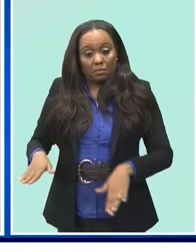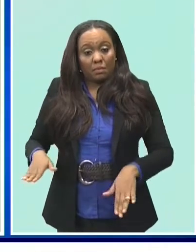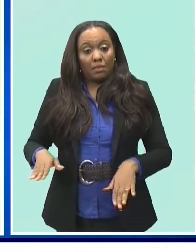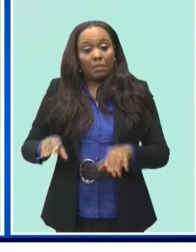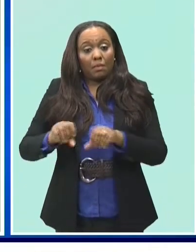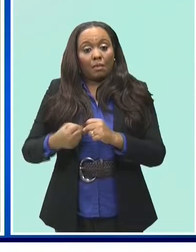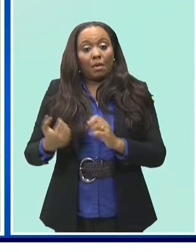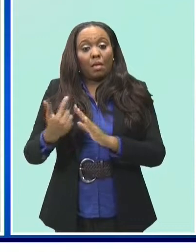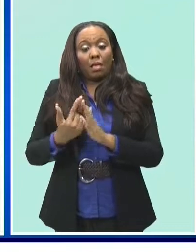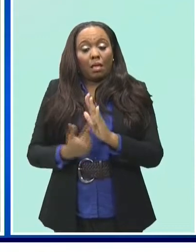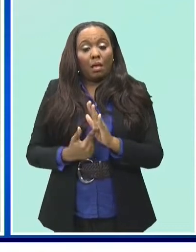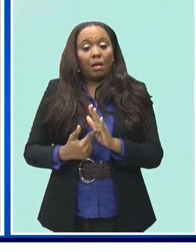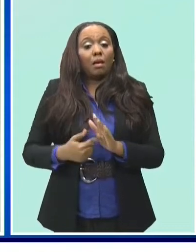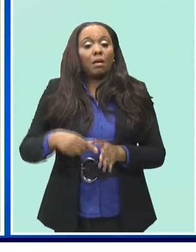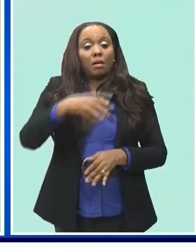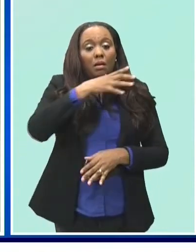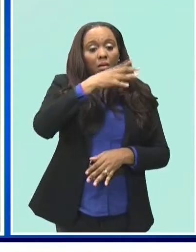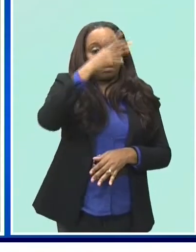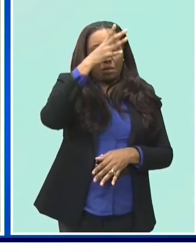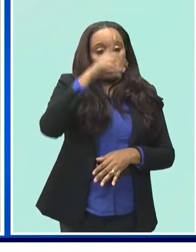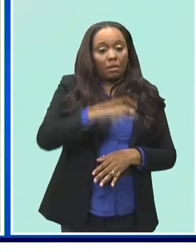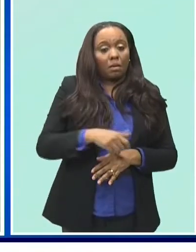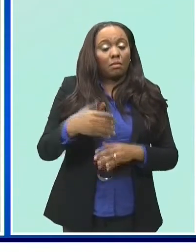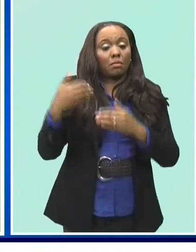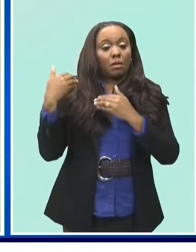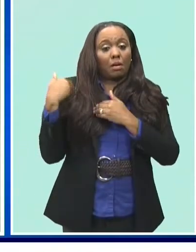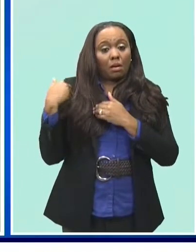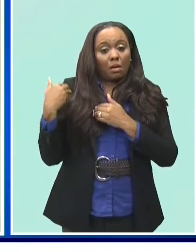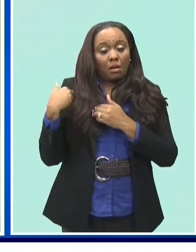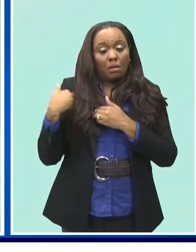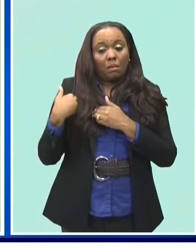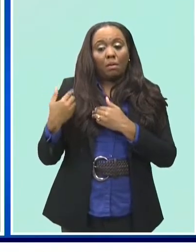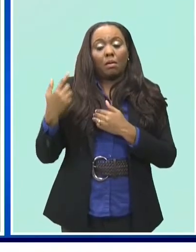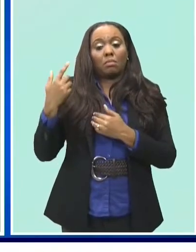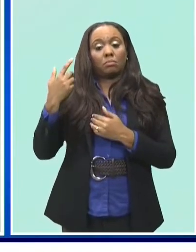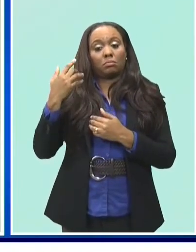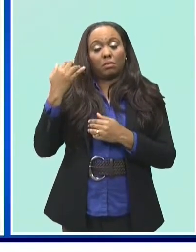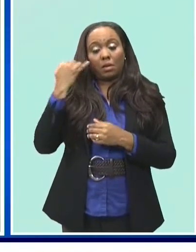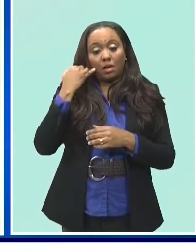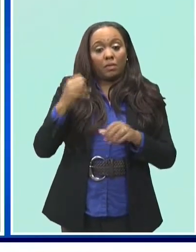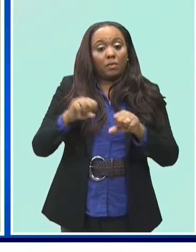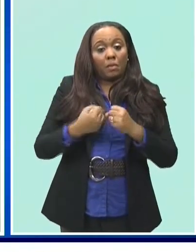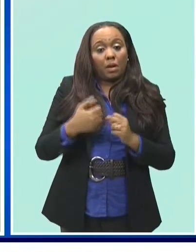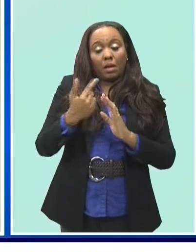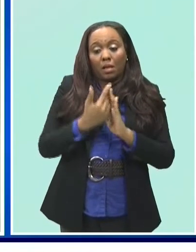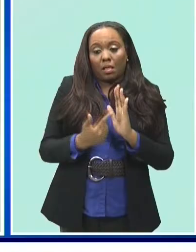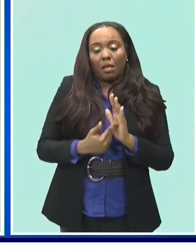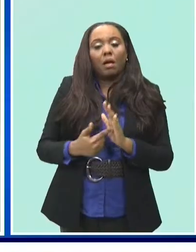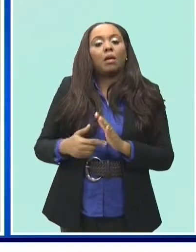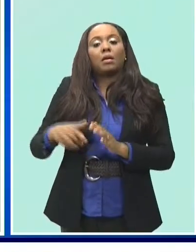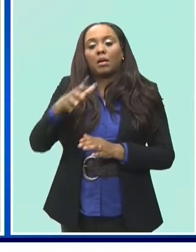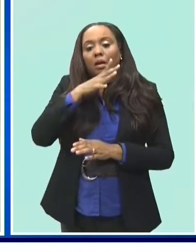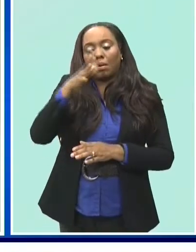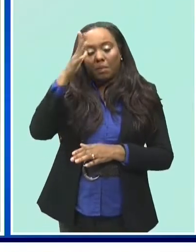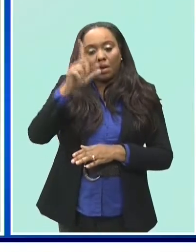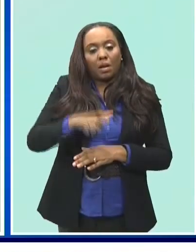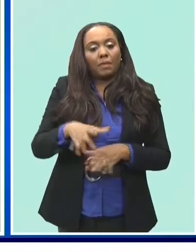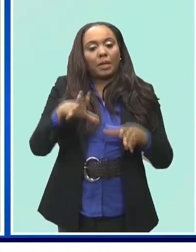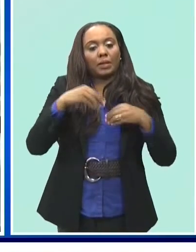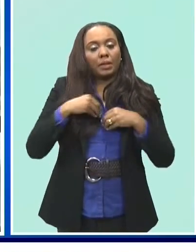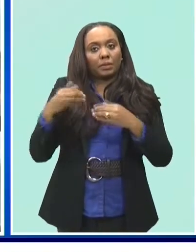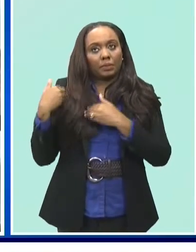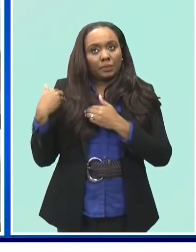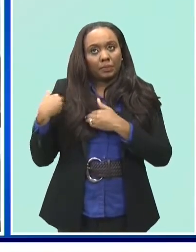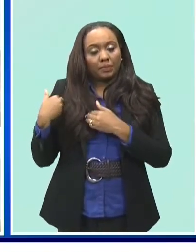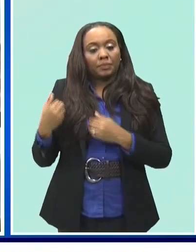destruction of property of others that should be imputed to parents. Magistrate Bannister spoke